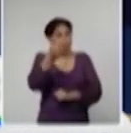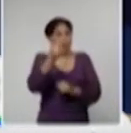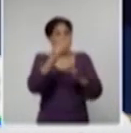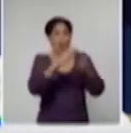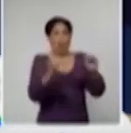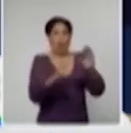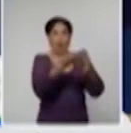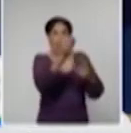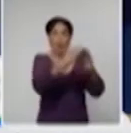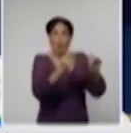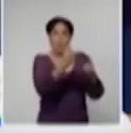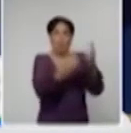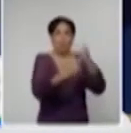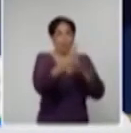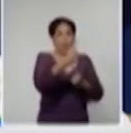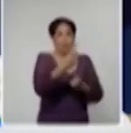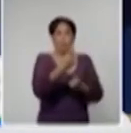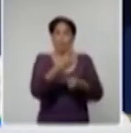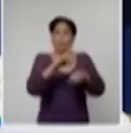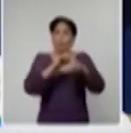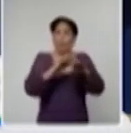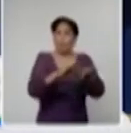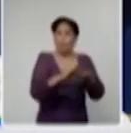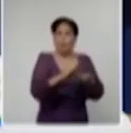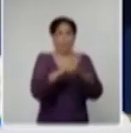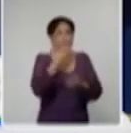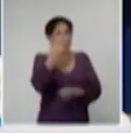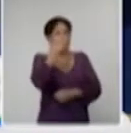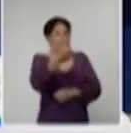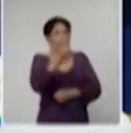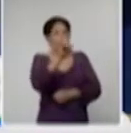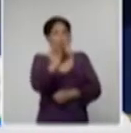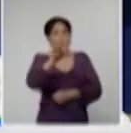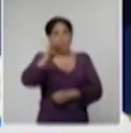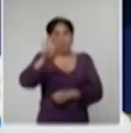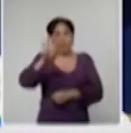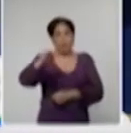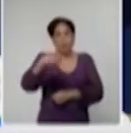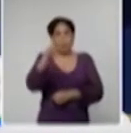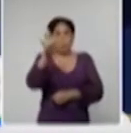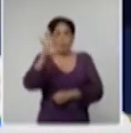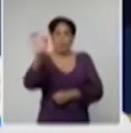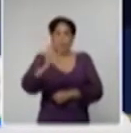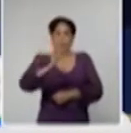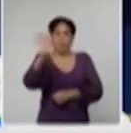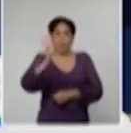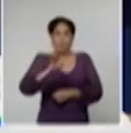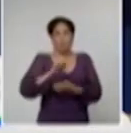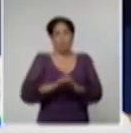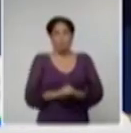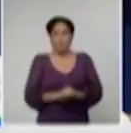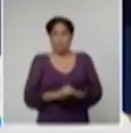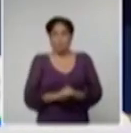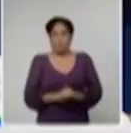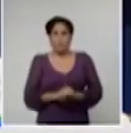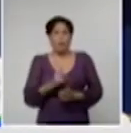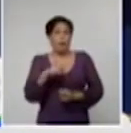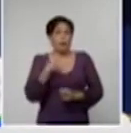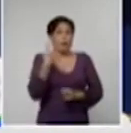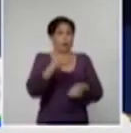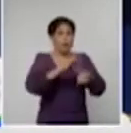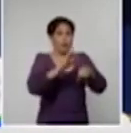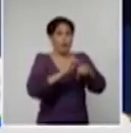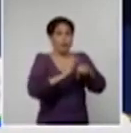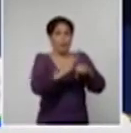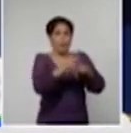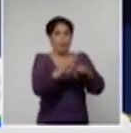from the epidemiological or clinical point of view, which is the